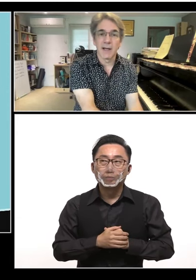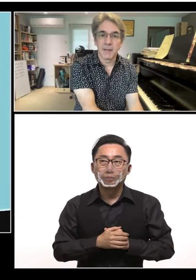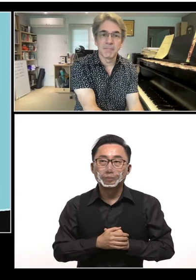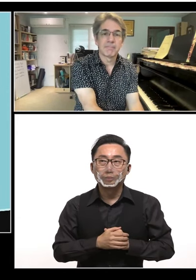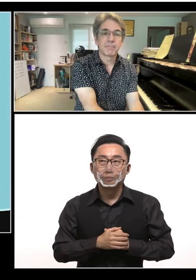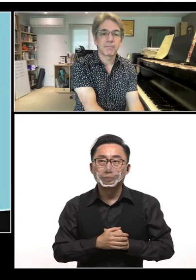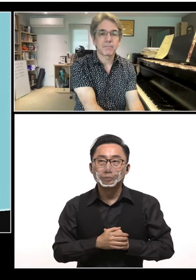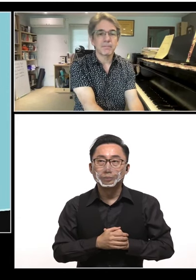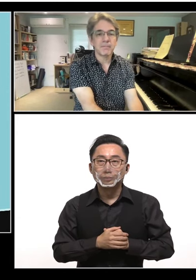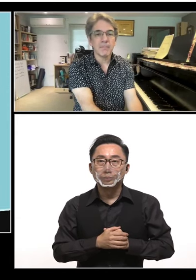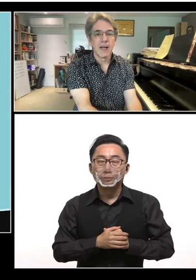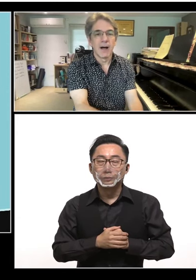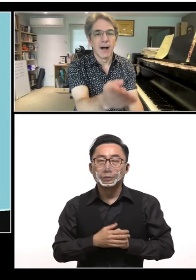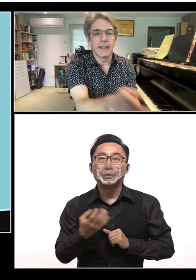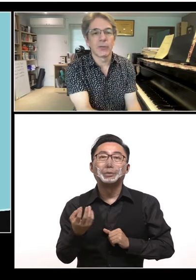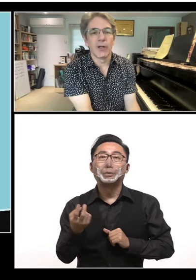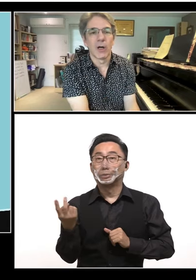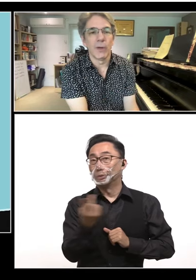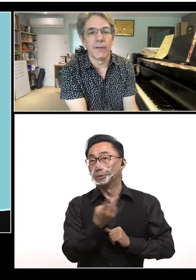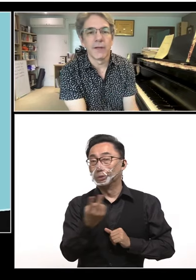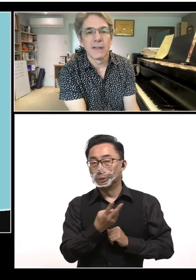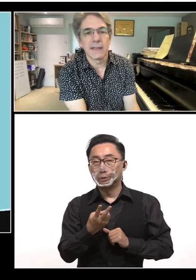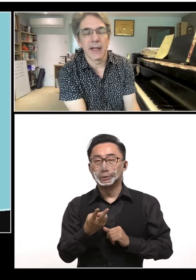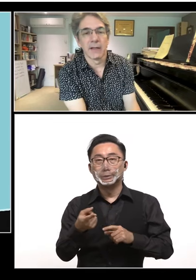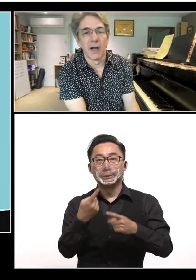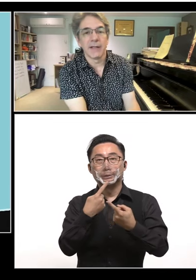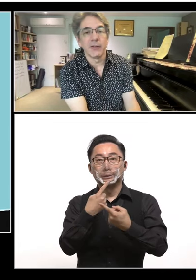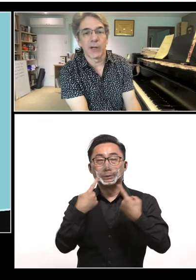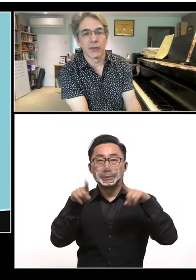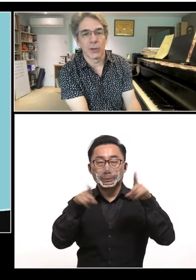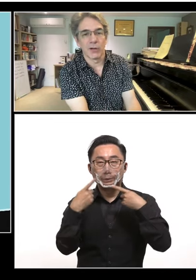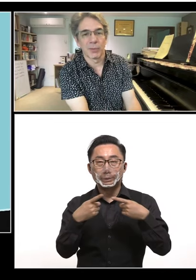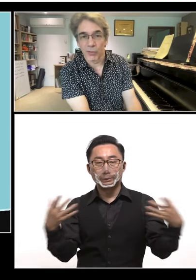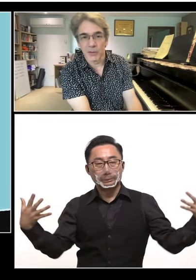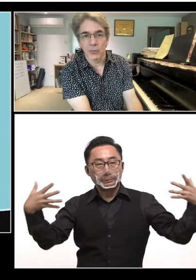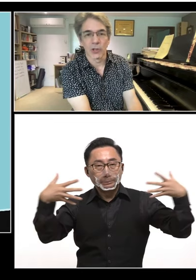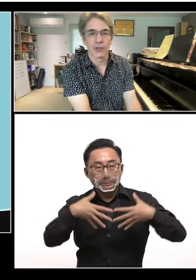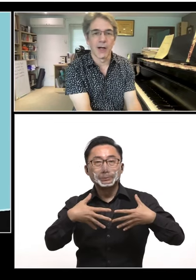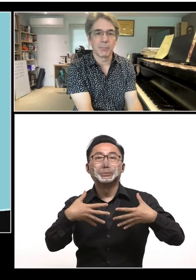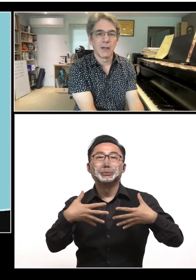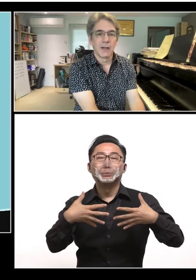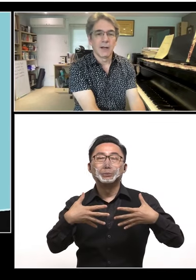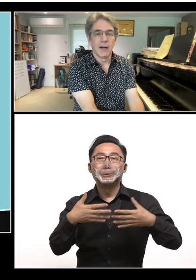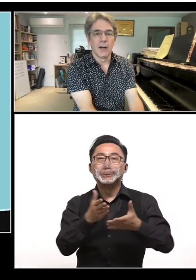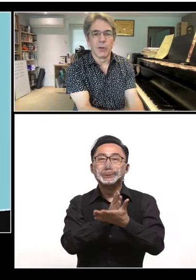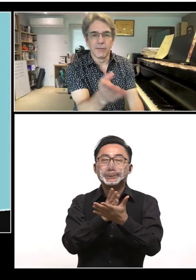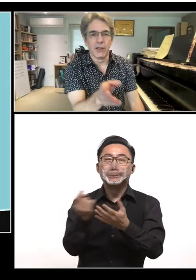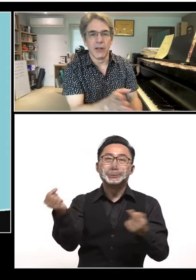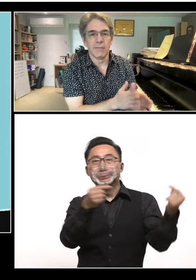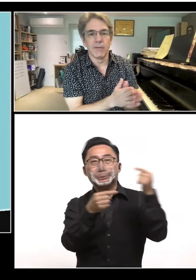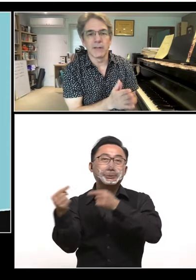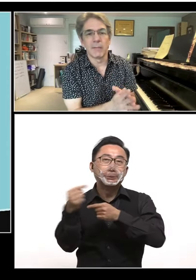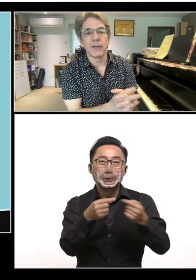next slide. Here we are with Stan Lai, the director of Performance Workshop, one